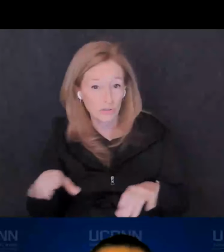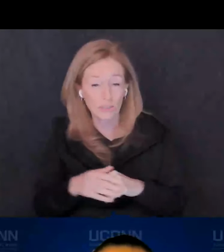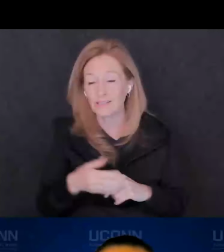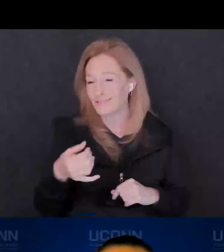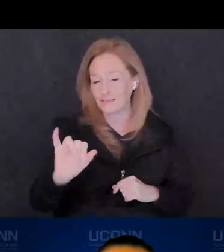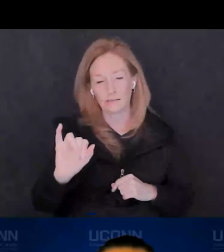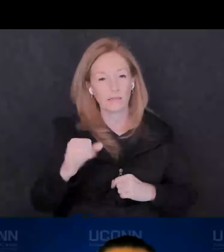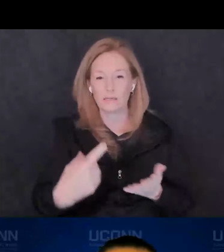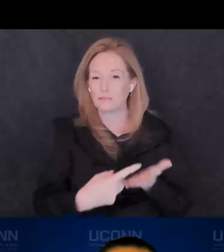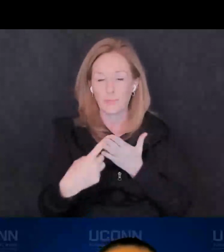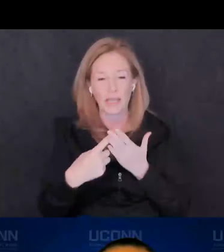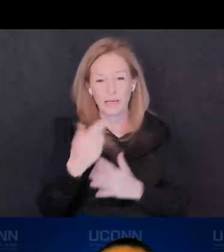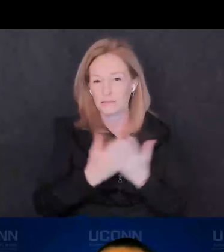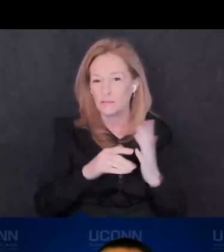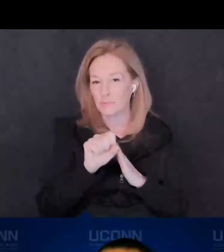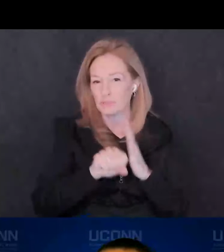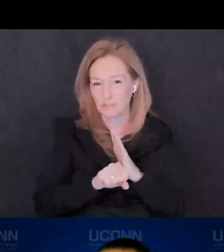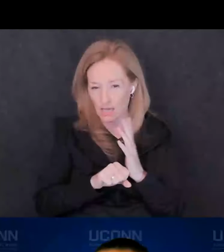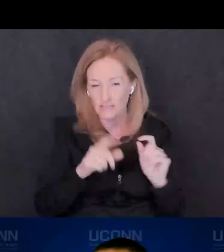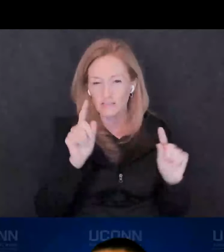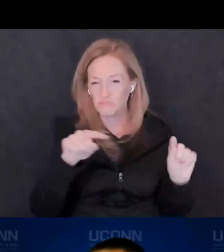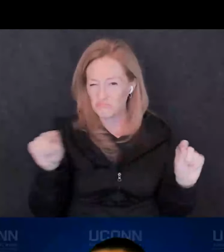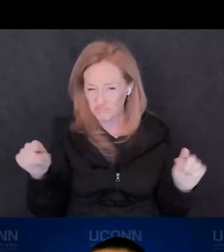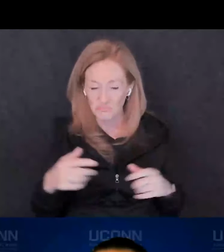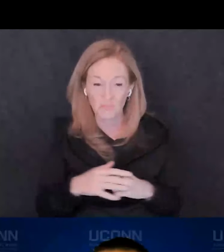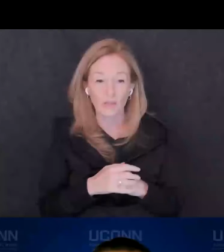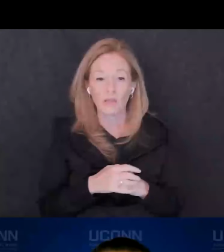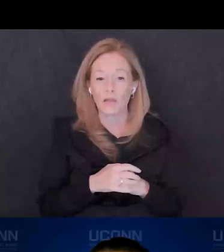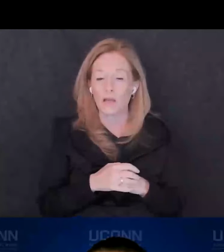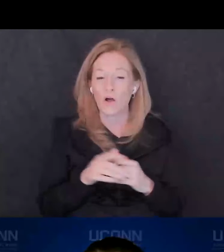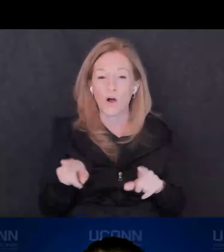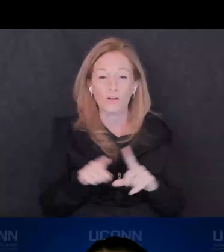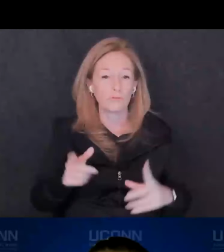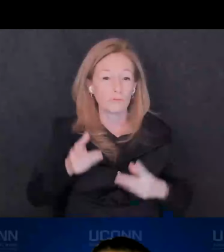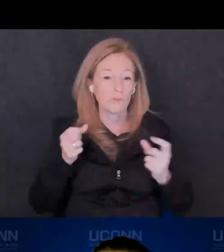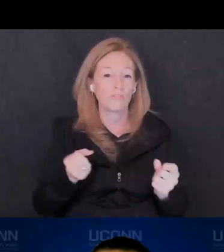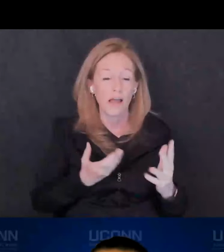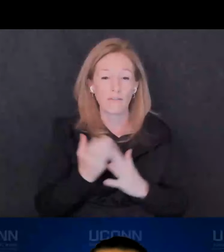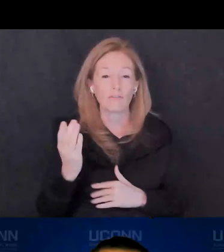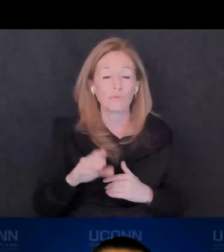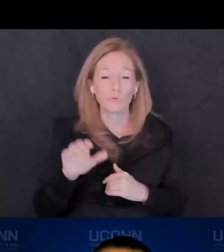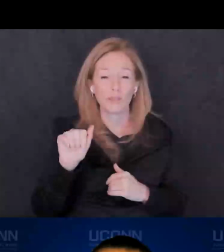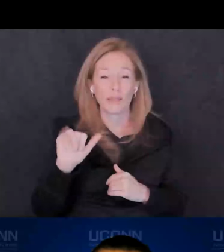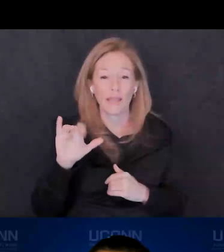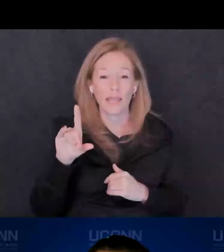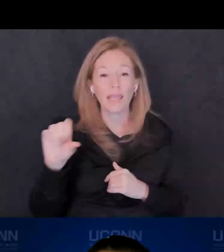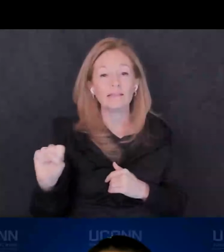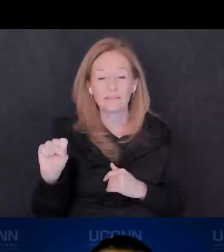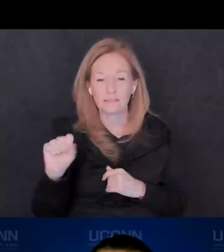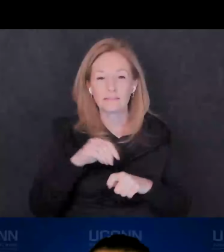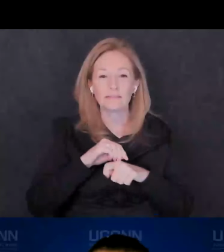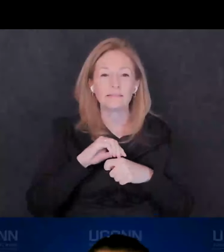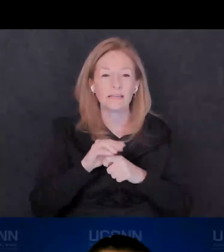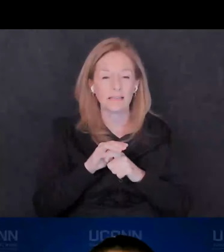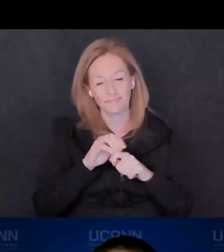states and localities. They also survived through the AIDS epidemic, where they lost many community members,